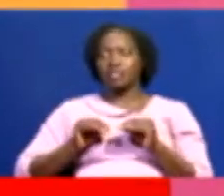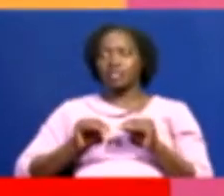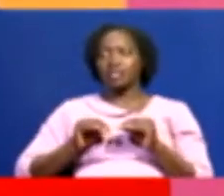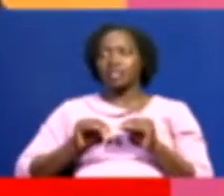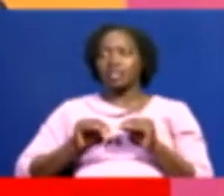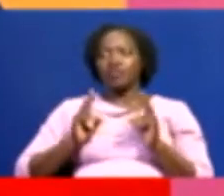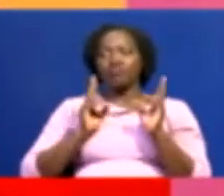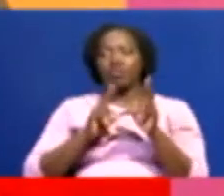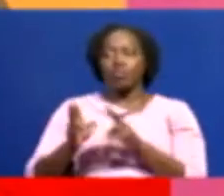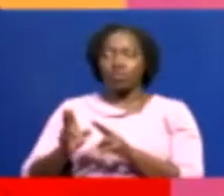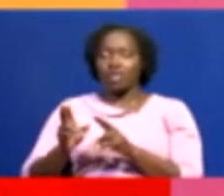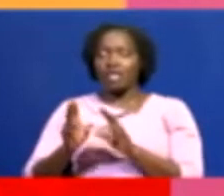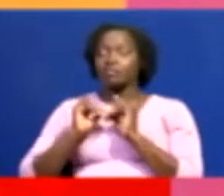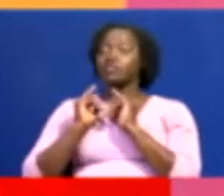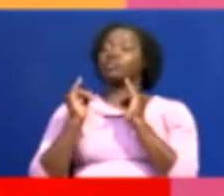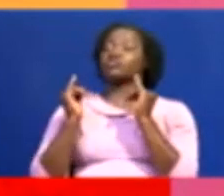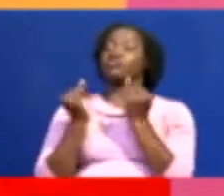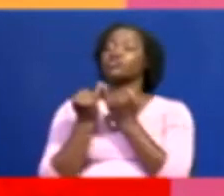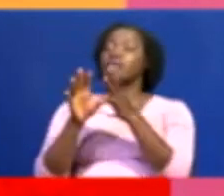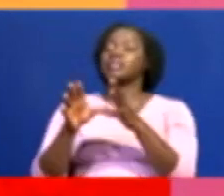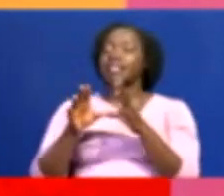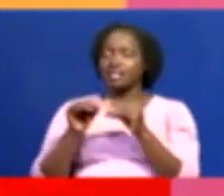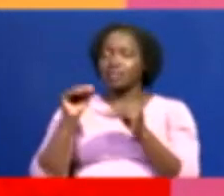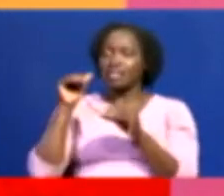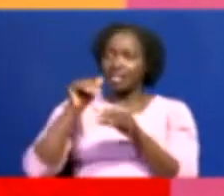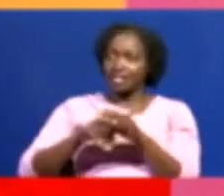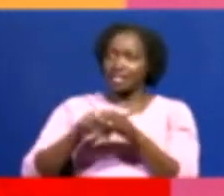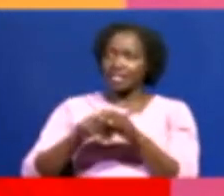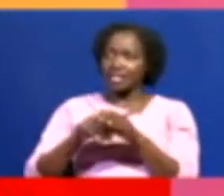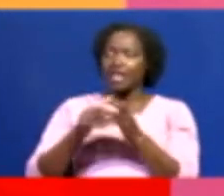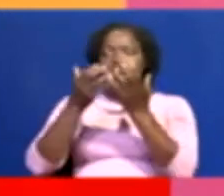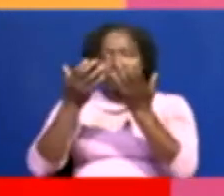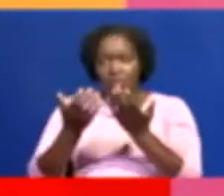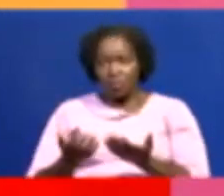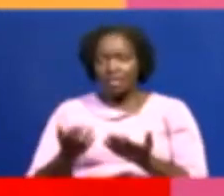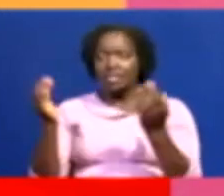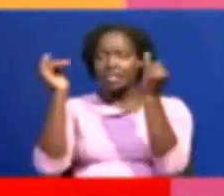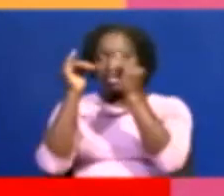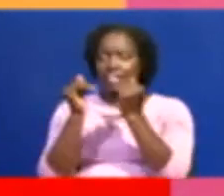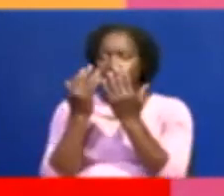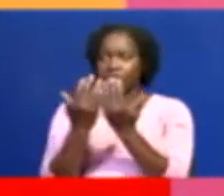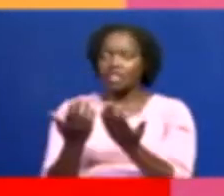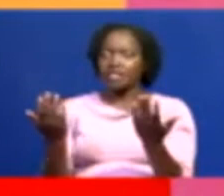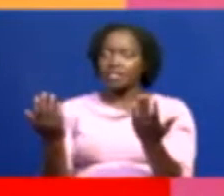and it has been institutionalized in weighty international instruments.